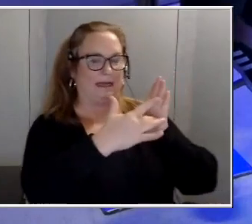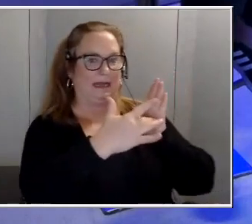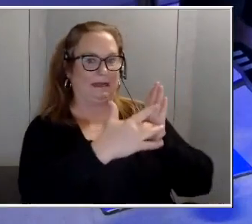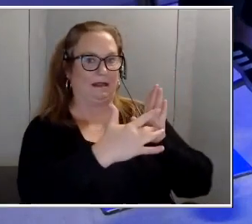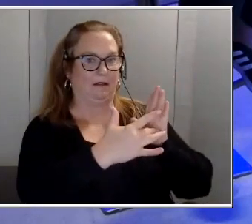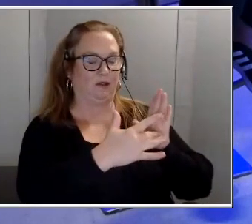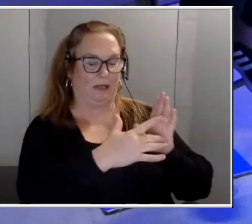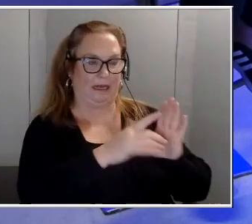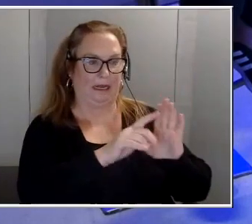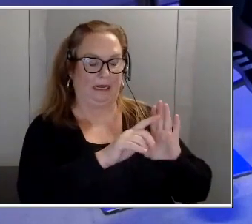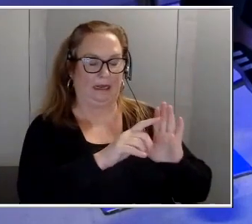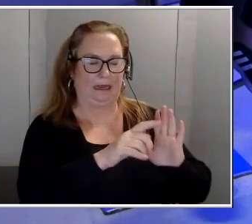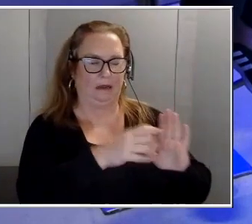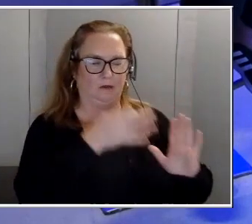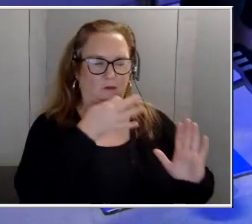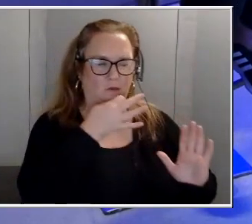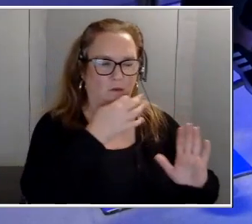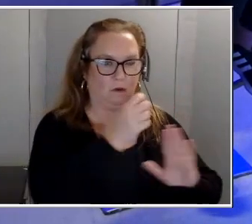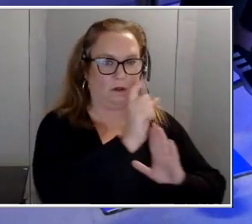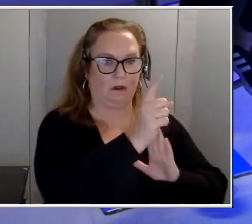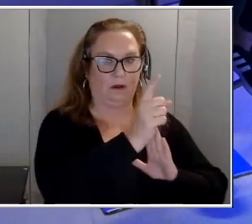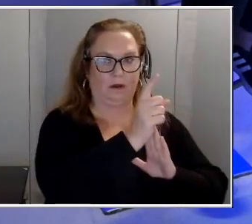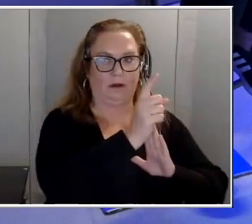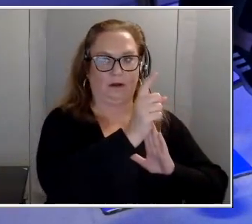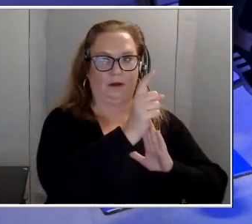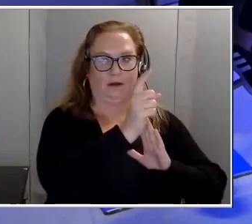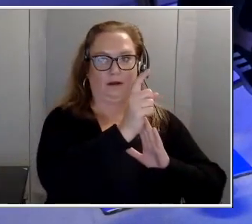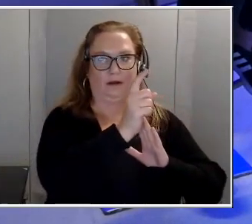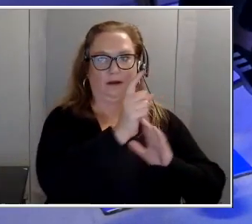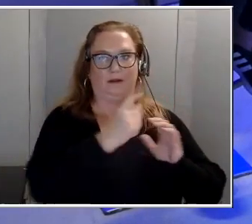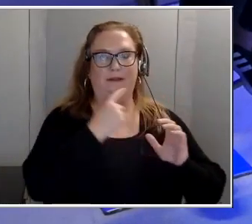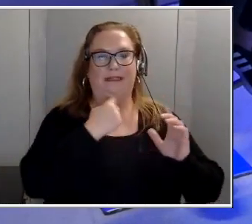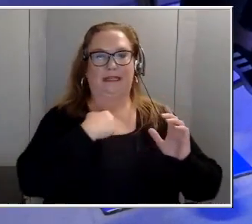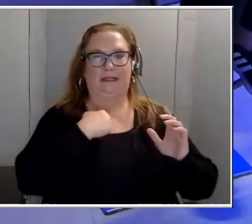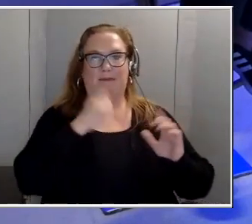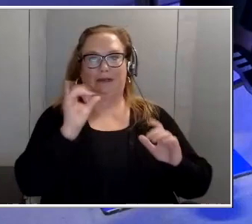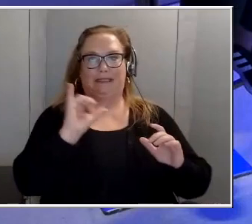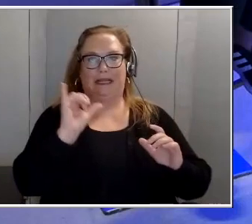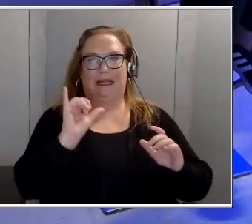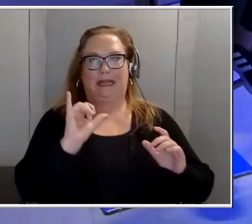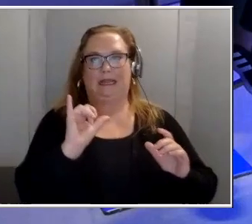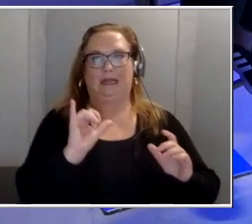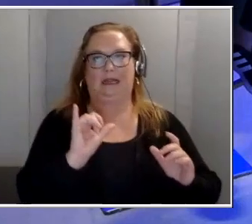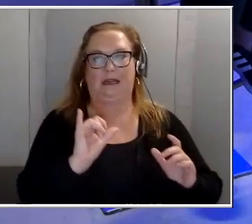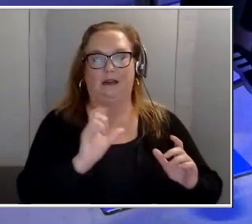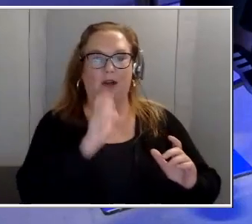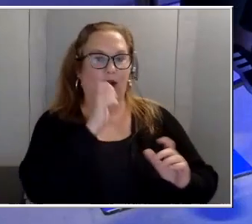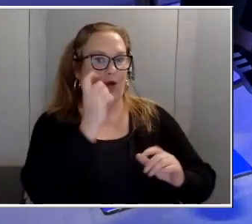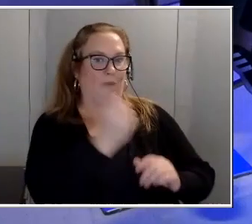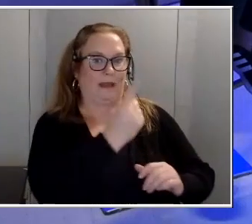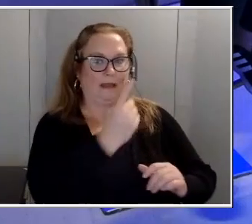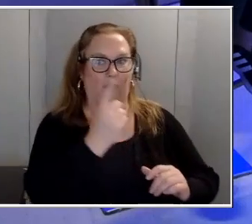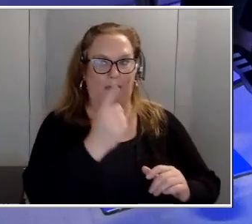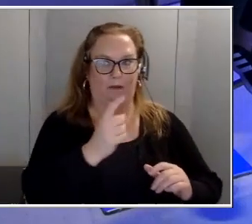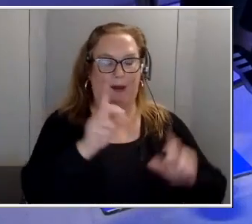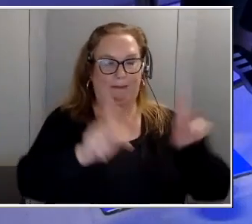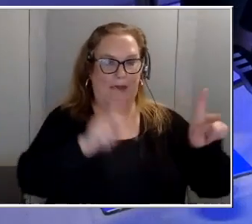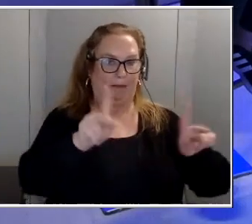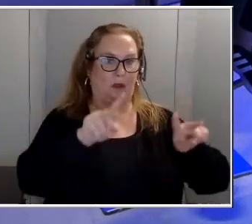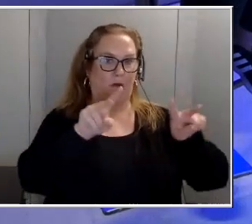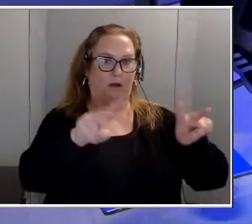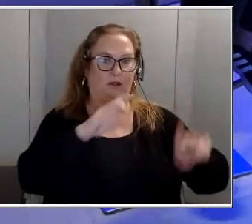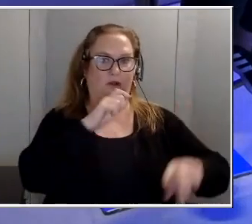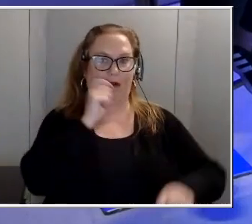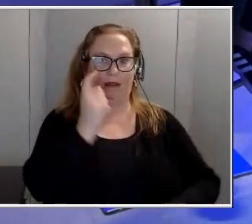But okay. You kind of squirmed when I said, tell us what it's like, because you are not the only one. People watching are not the only